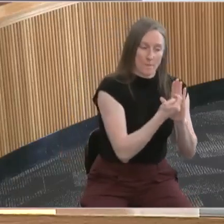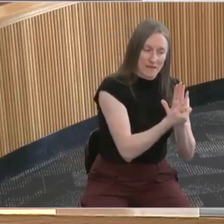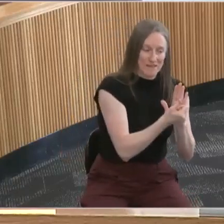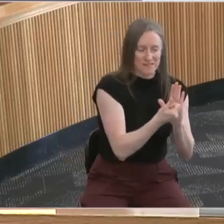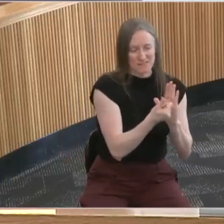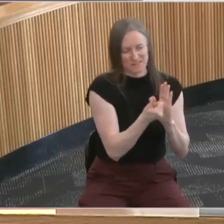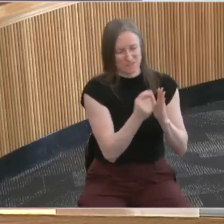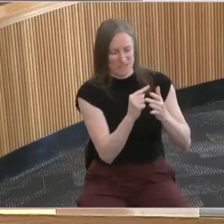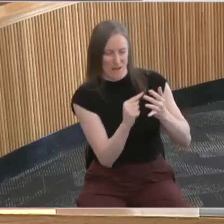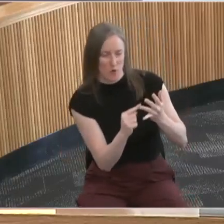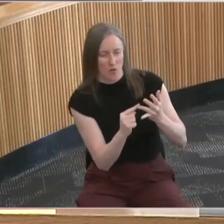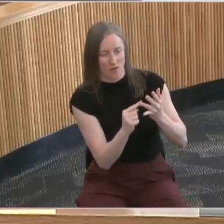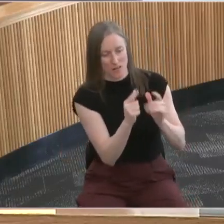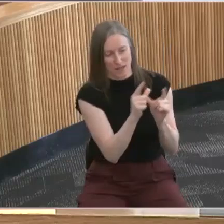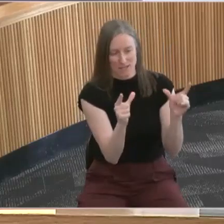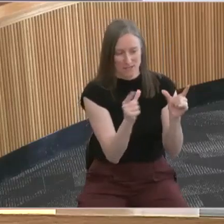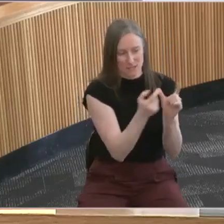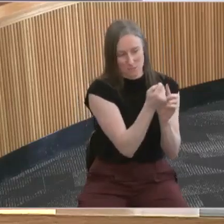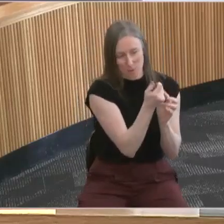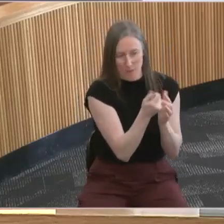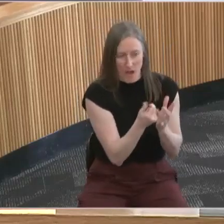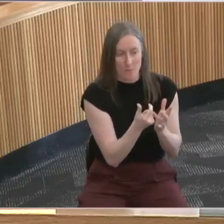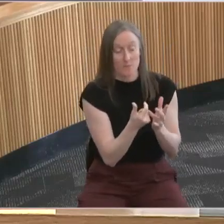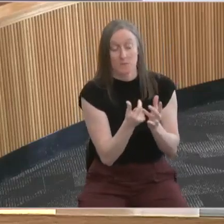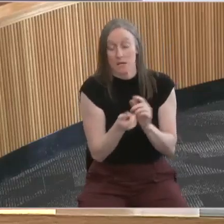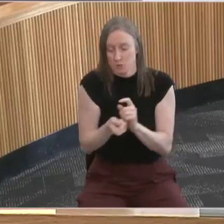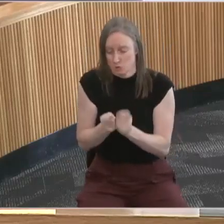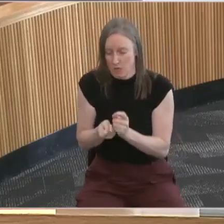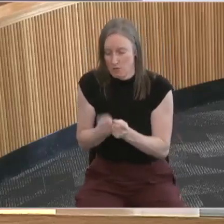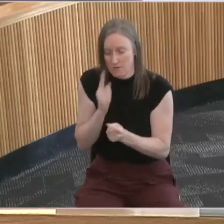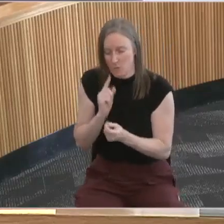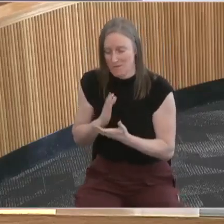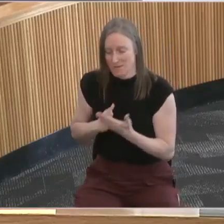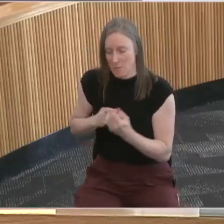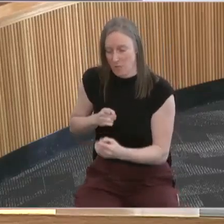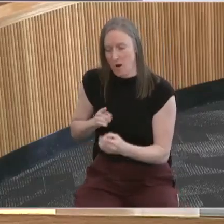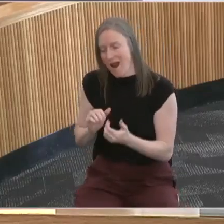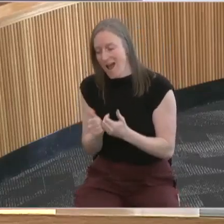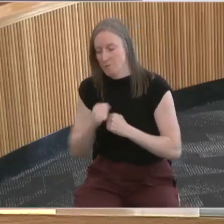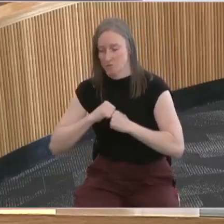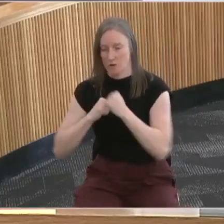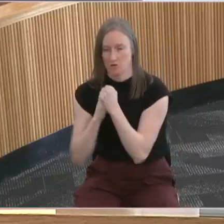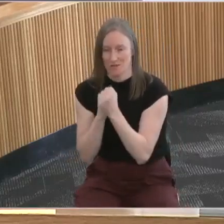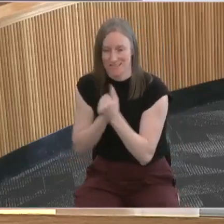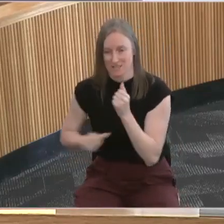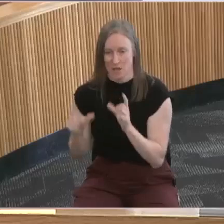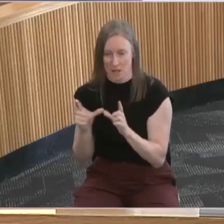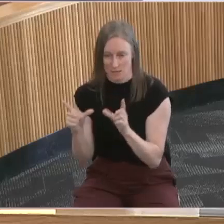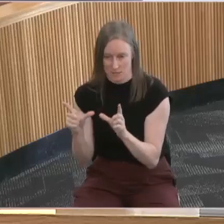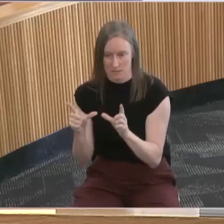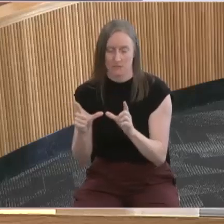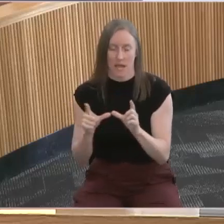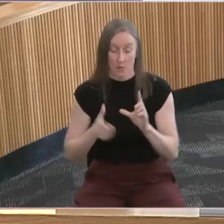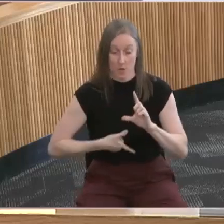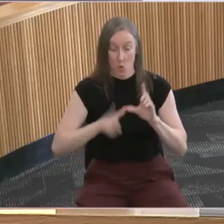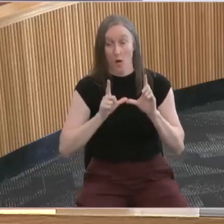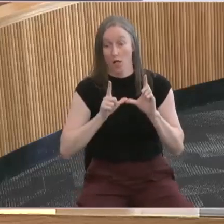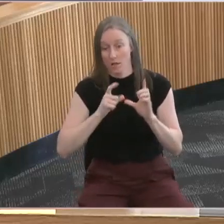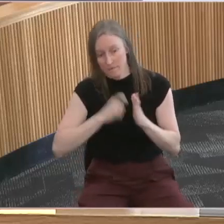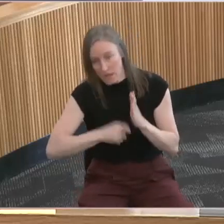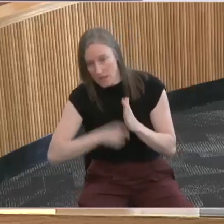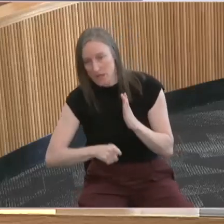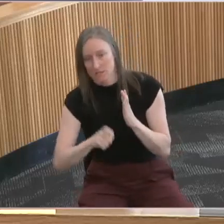and makes some changes to the way that licenses are structured and renewal fees are levied. It will